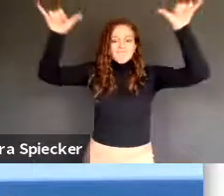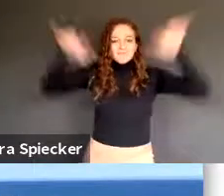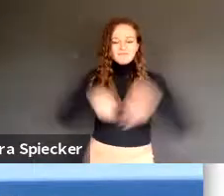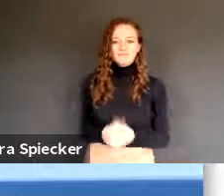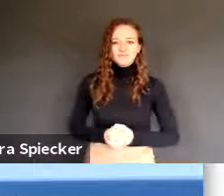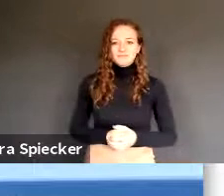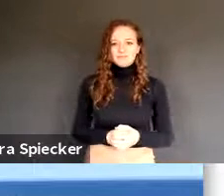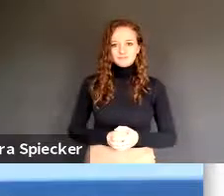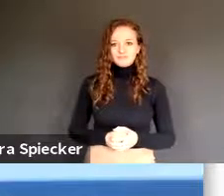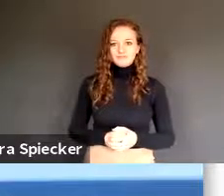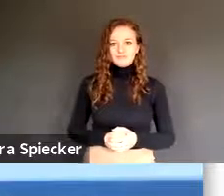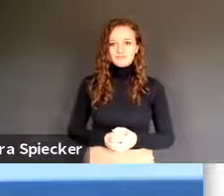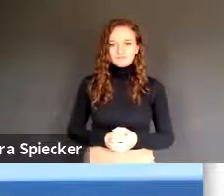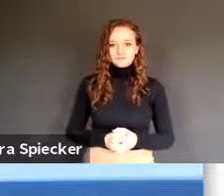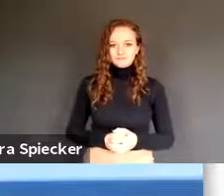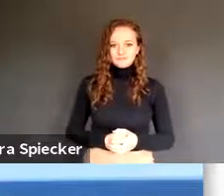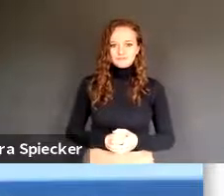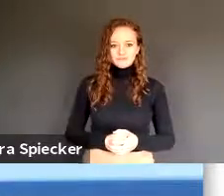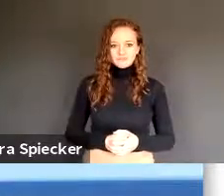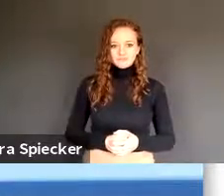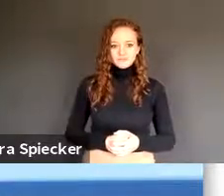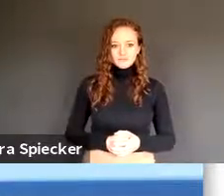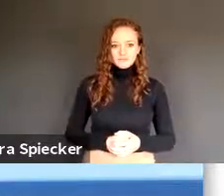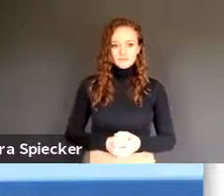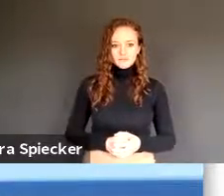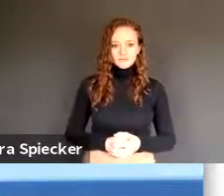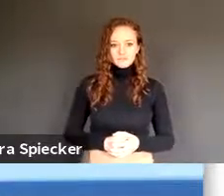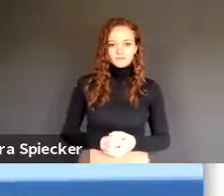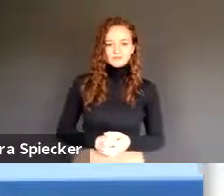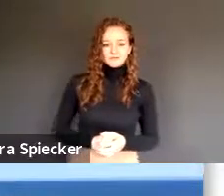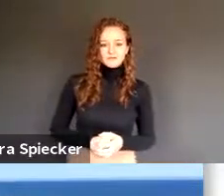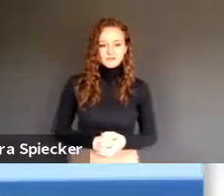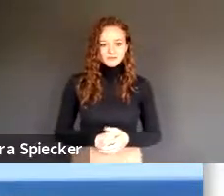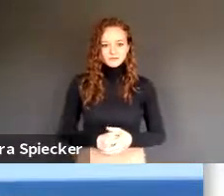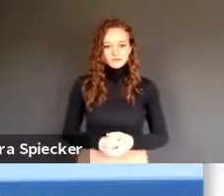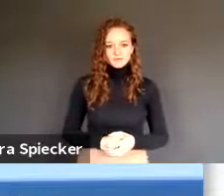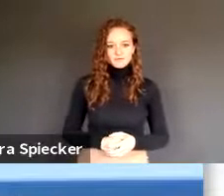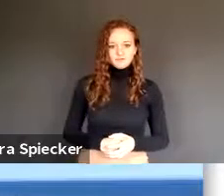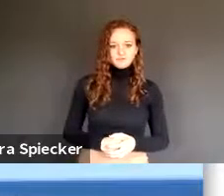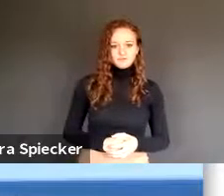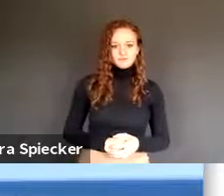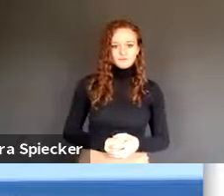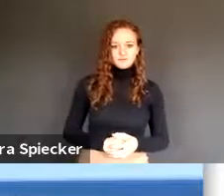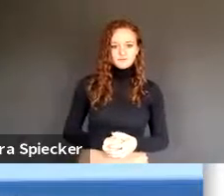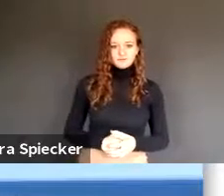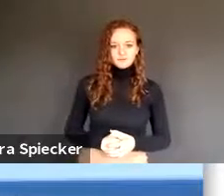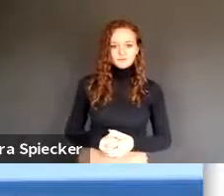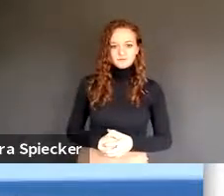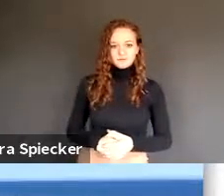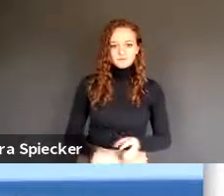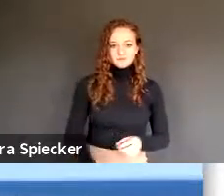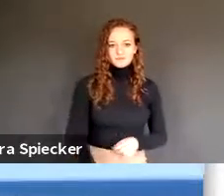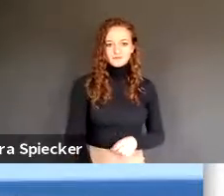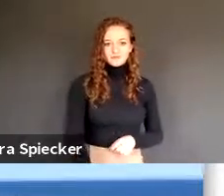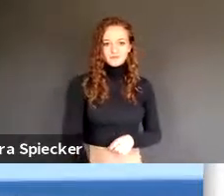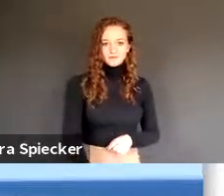ecological consequences can be really problematic, considering ENSO occurs over a large geographic area and may have multi-scale effects on